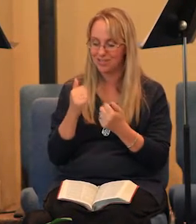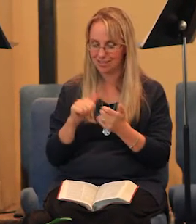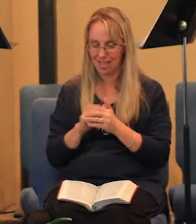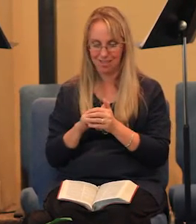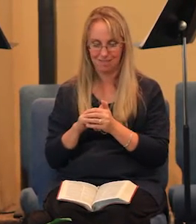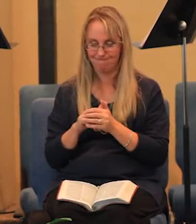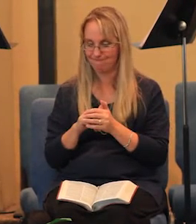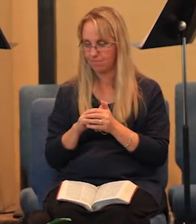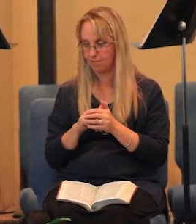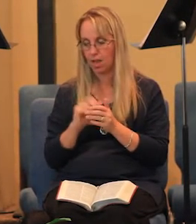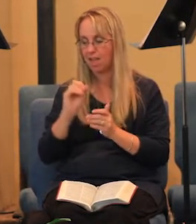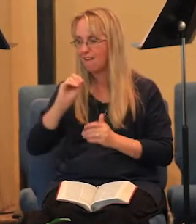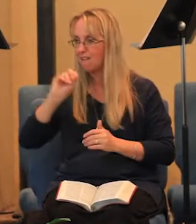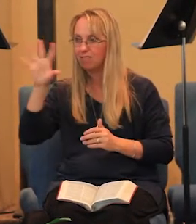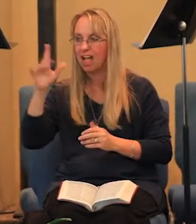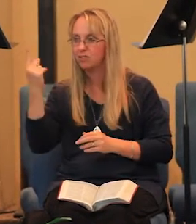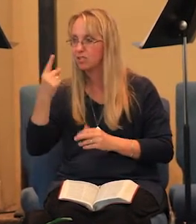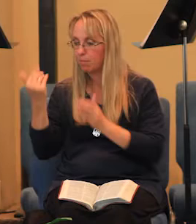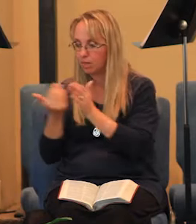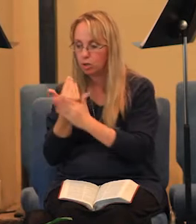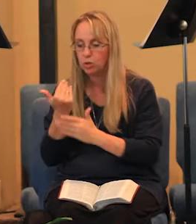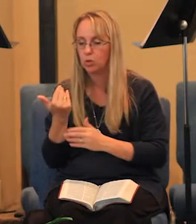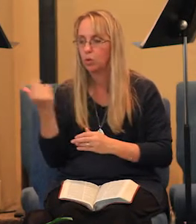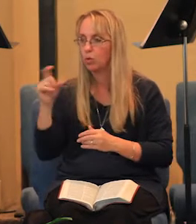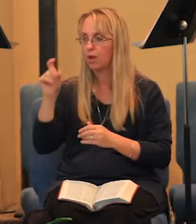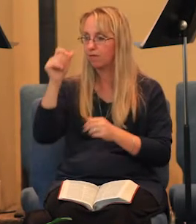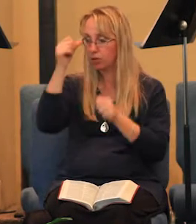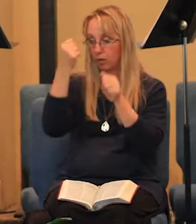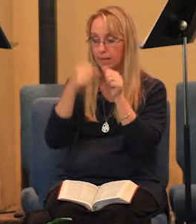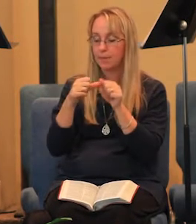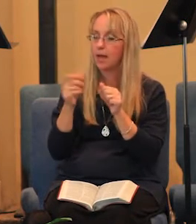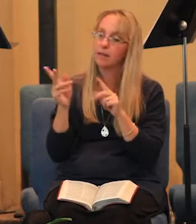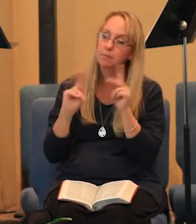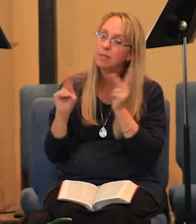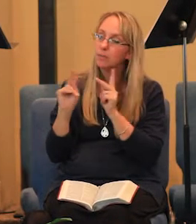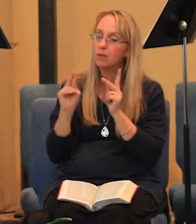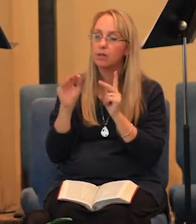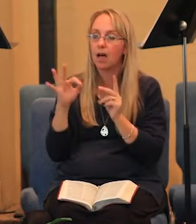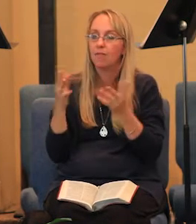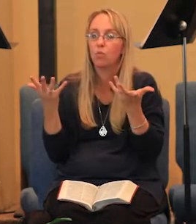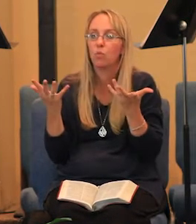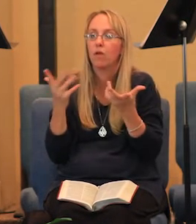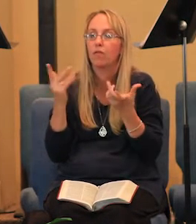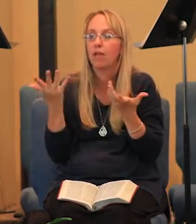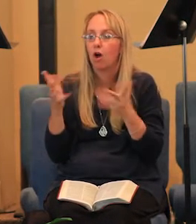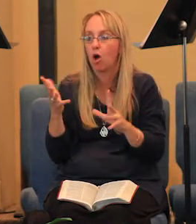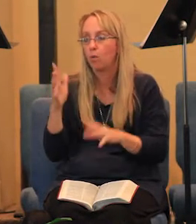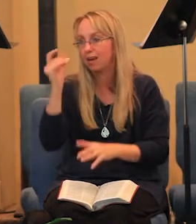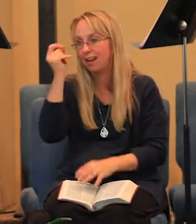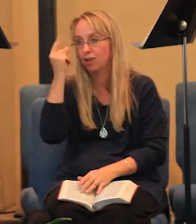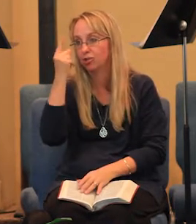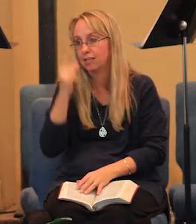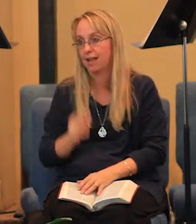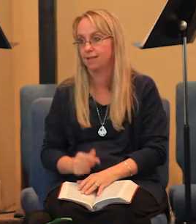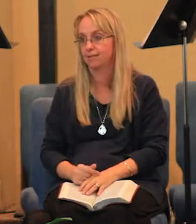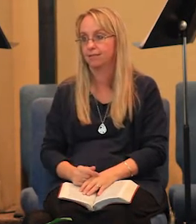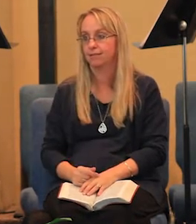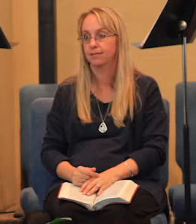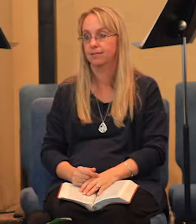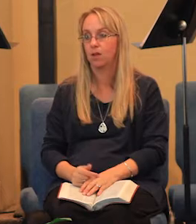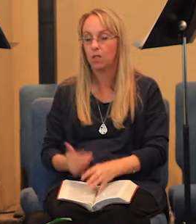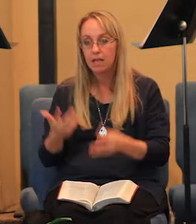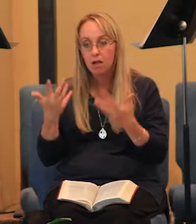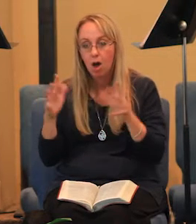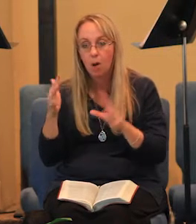something new and we have to go back and remind people of what they already understand and